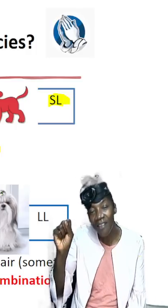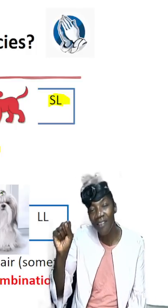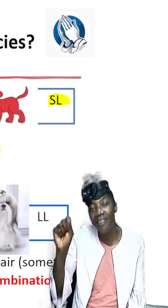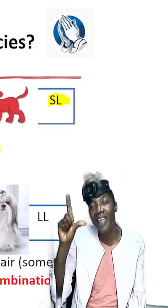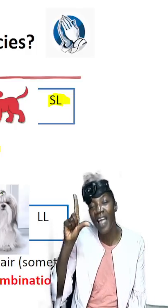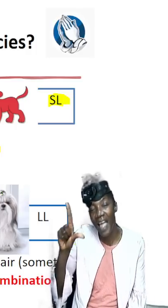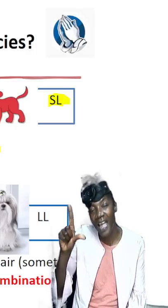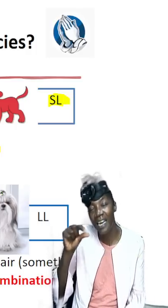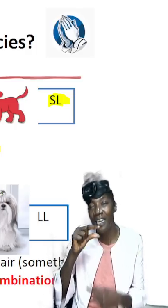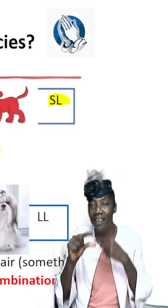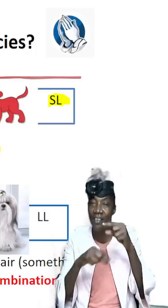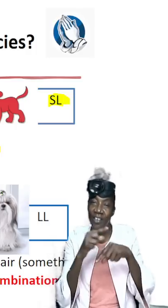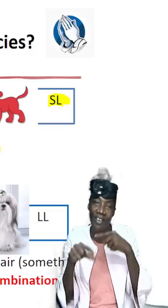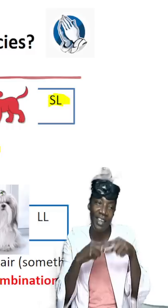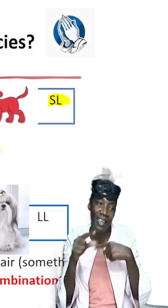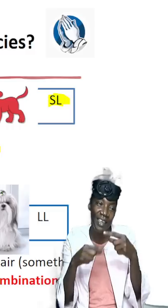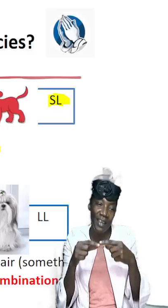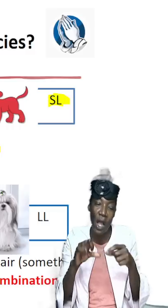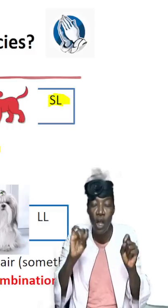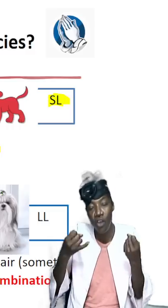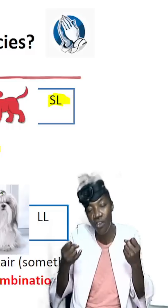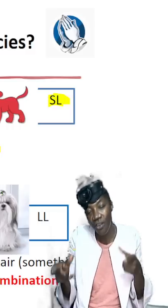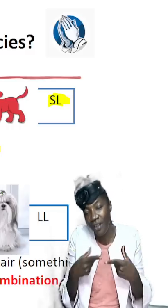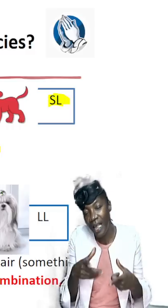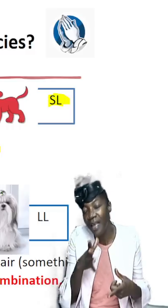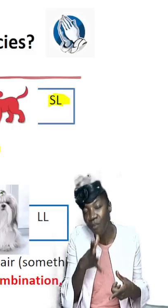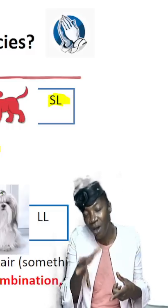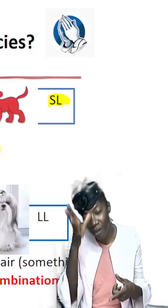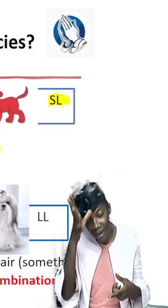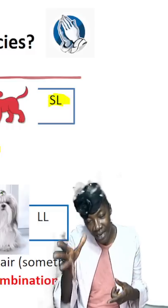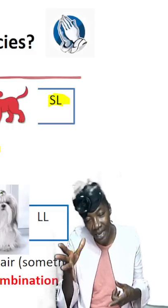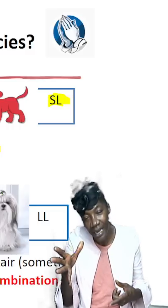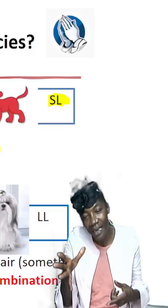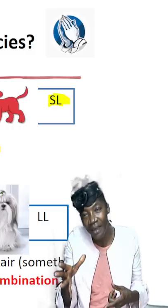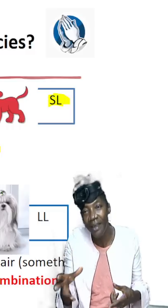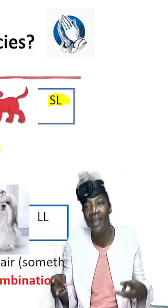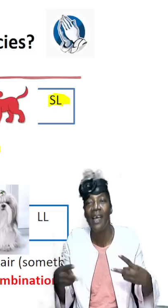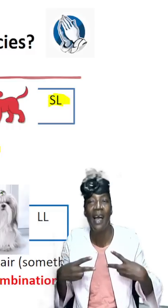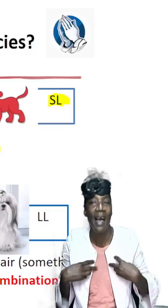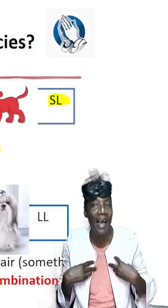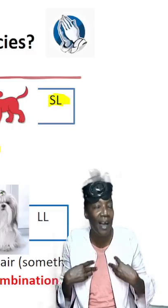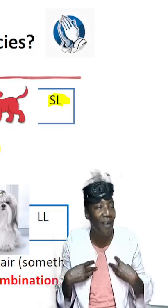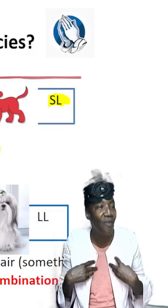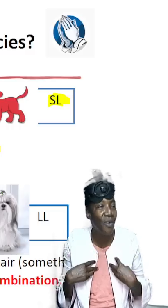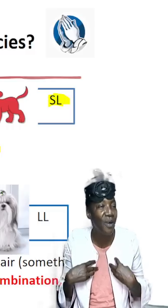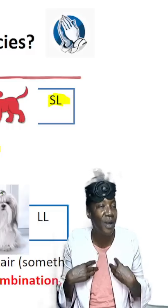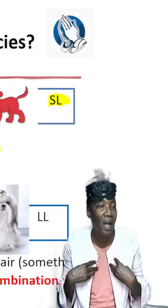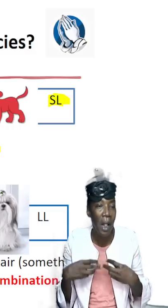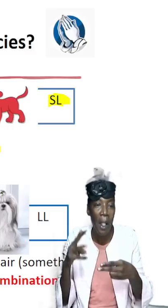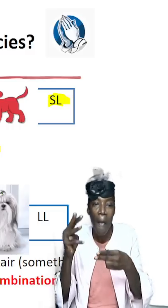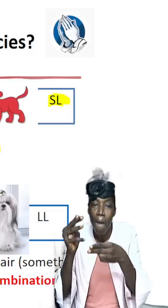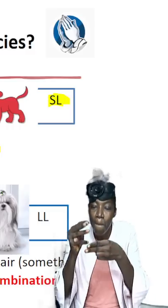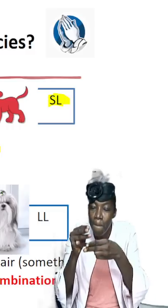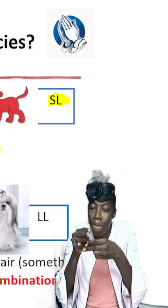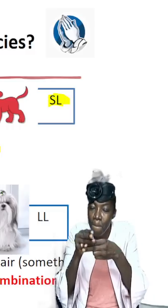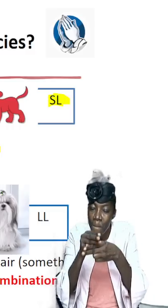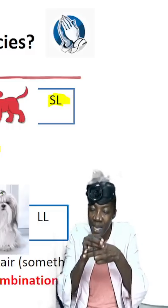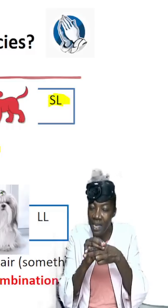This child is going to be just like mom and dad, and he's going to have medium